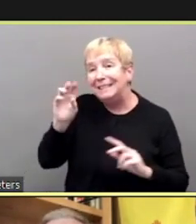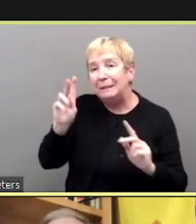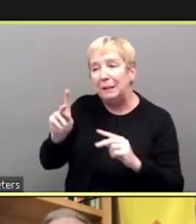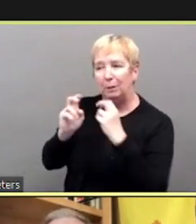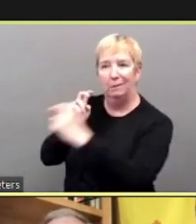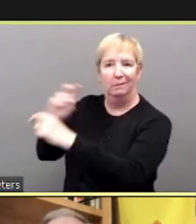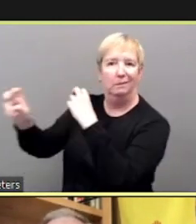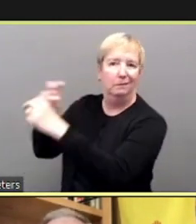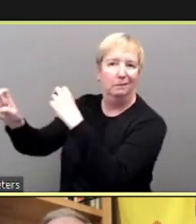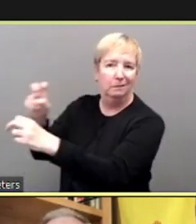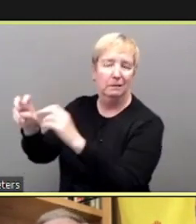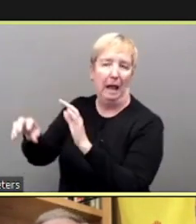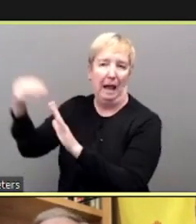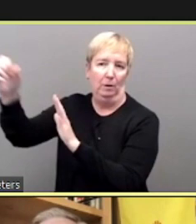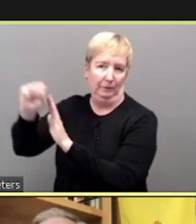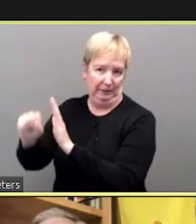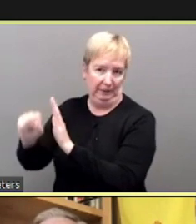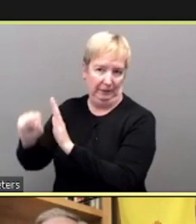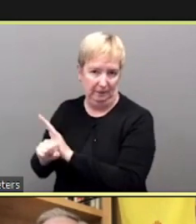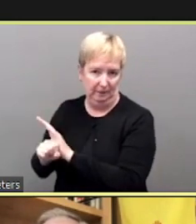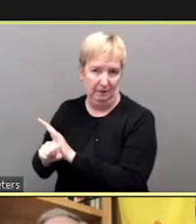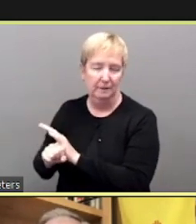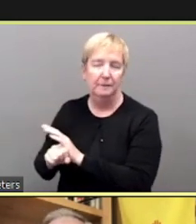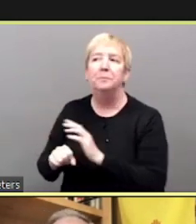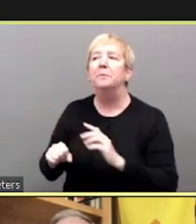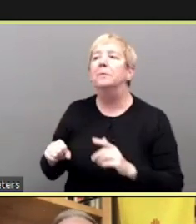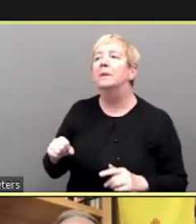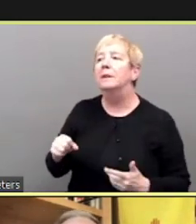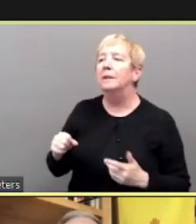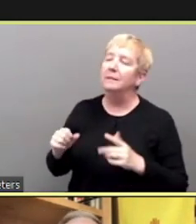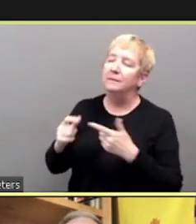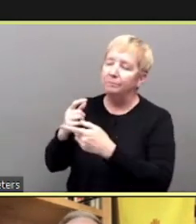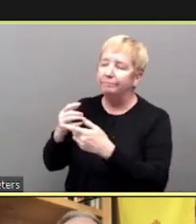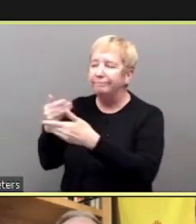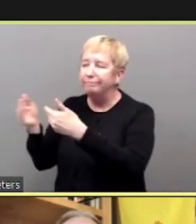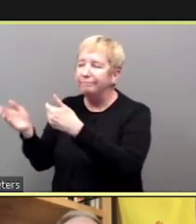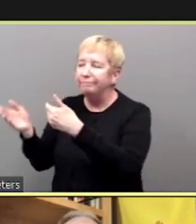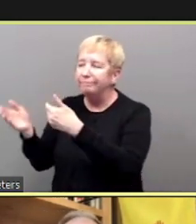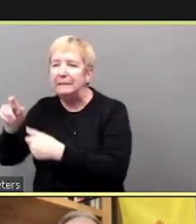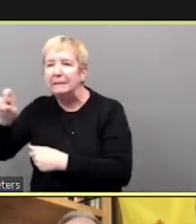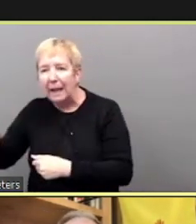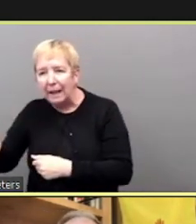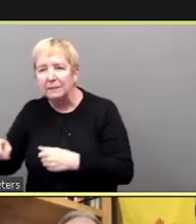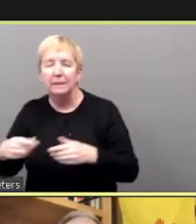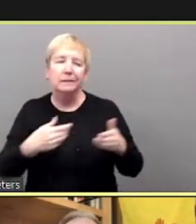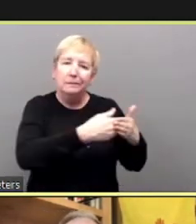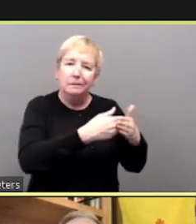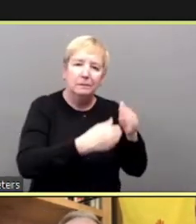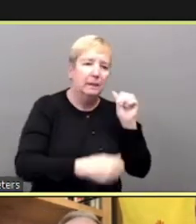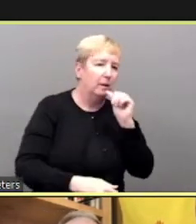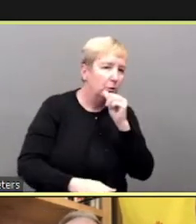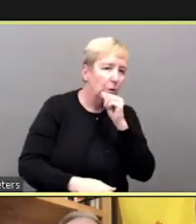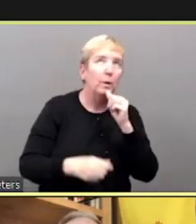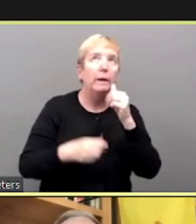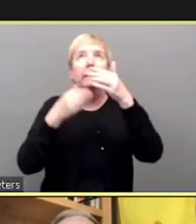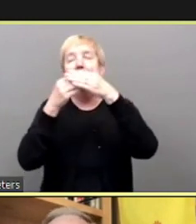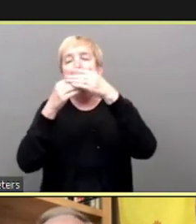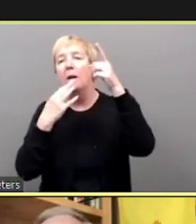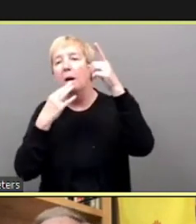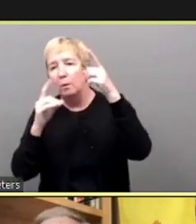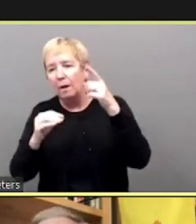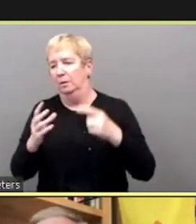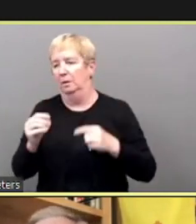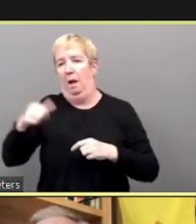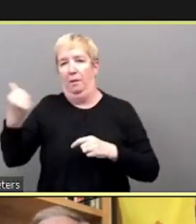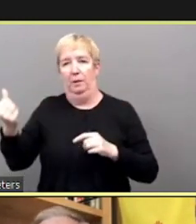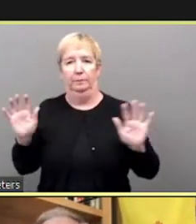Mexico to our out of state hospital colleagues in Texas, Arizona, Colorado, and elsewhere. We have more out